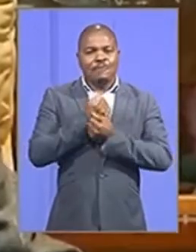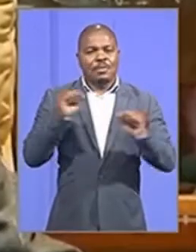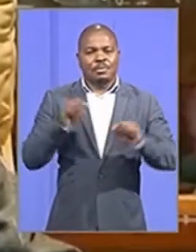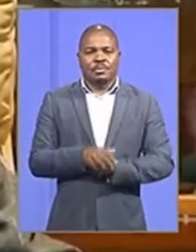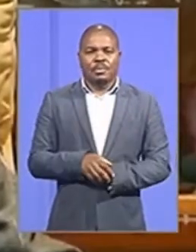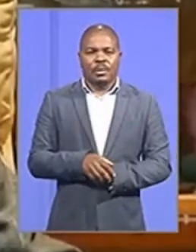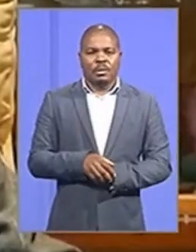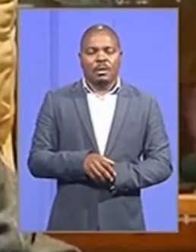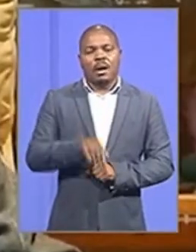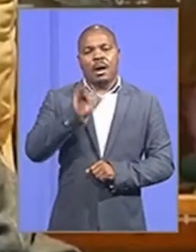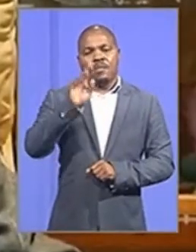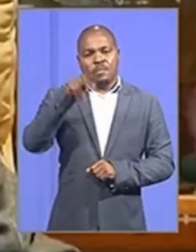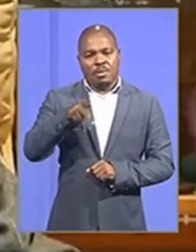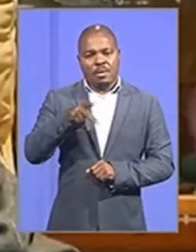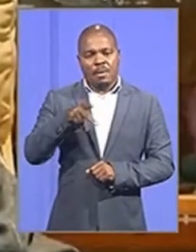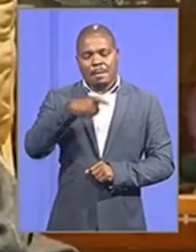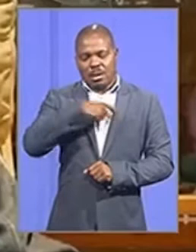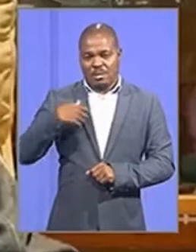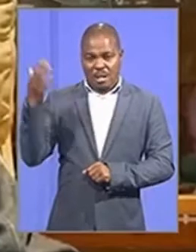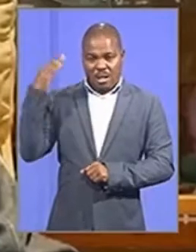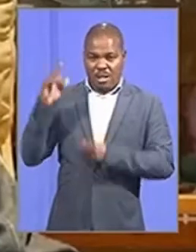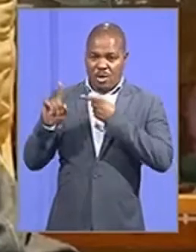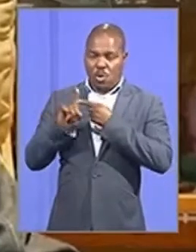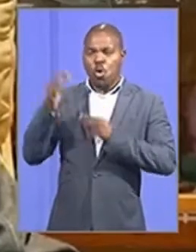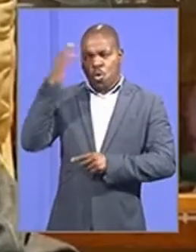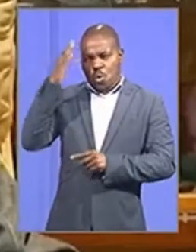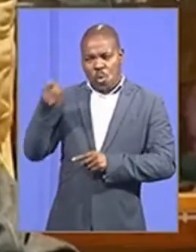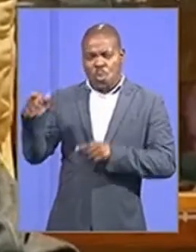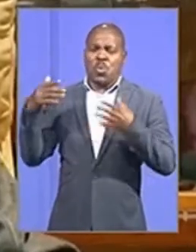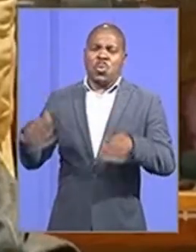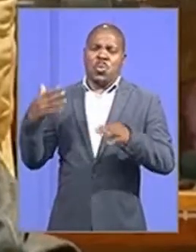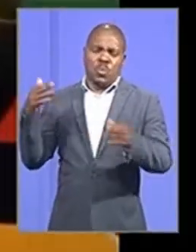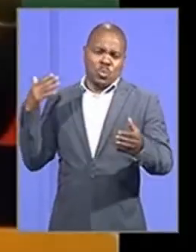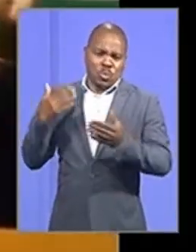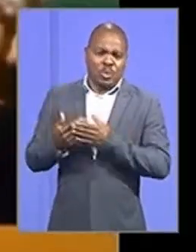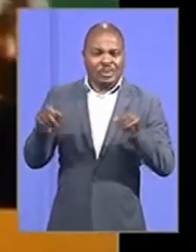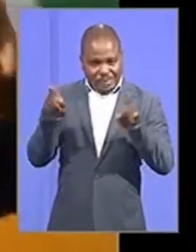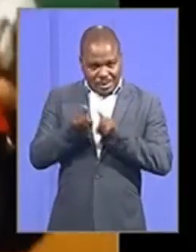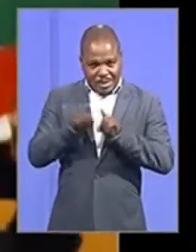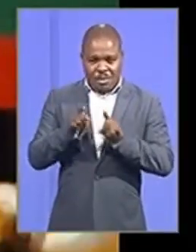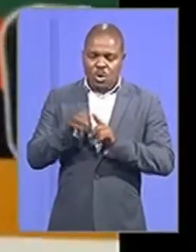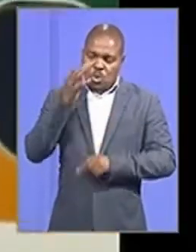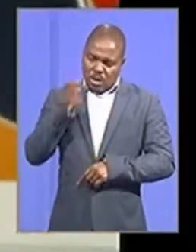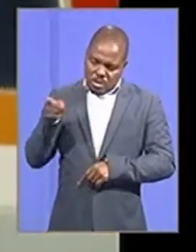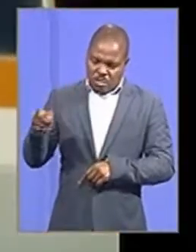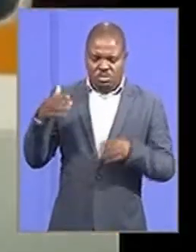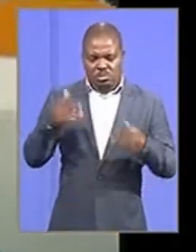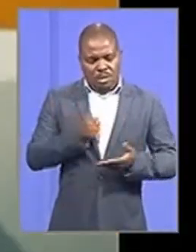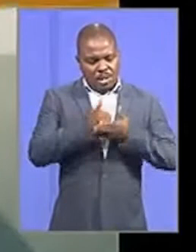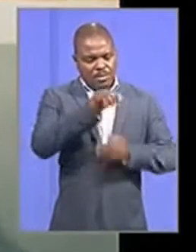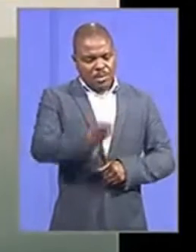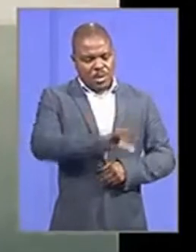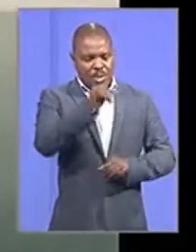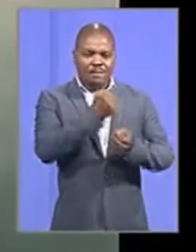wa Maloba wa IFP Mangosuthu Buthelezi yo neng a itse Kaunda dingwaga lena o tlhalositse seabe sa Kaunda go kgololesego ya